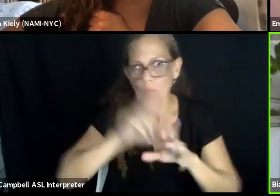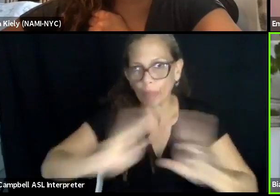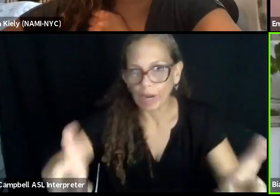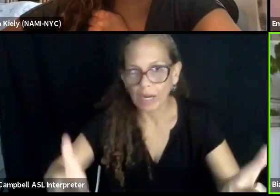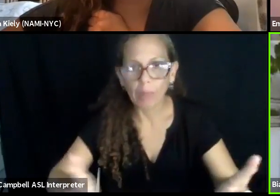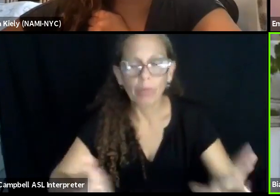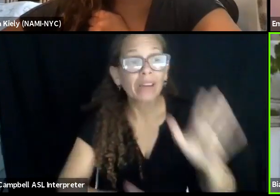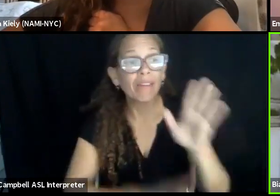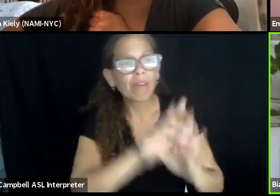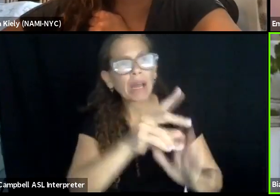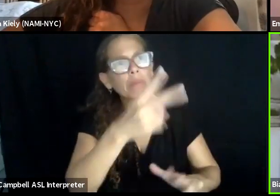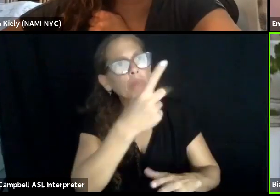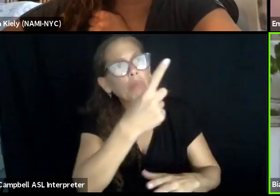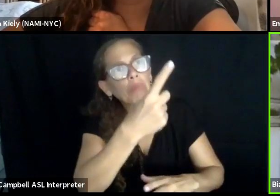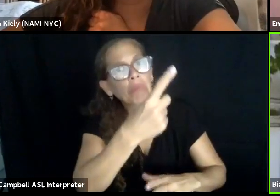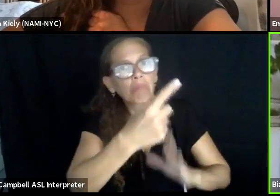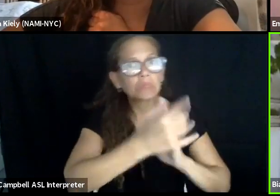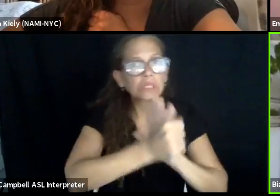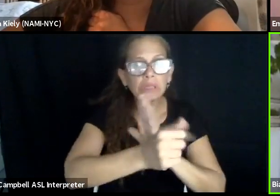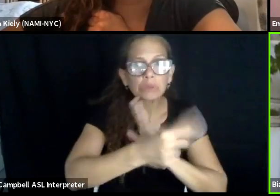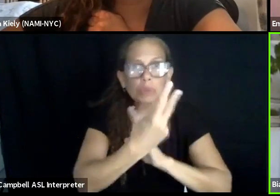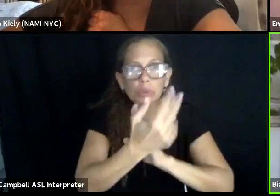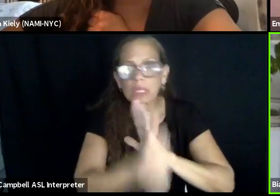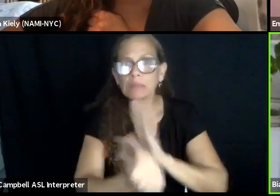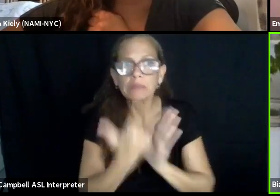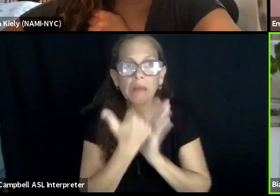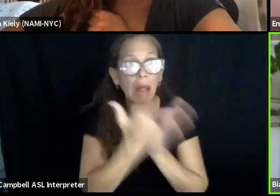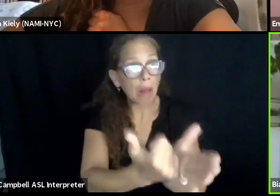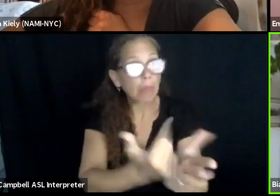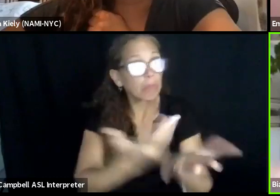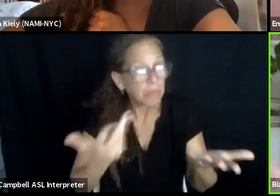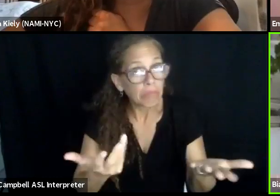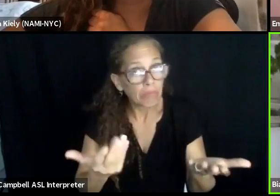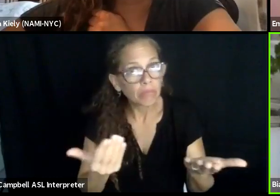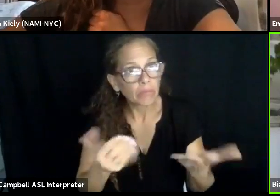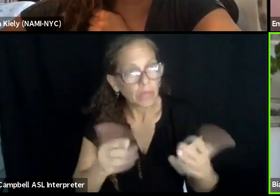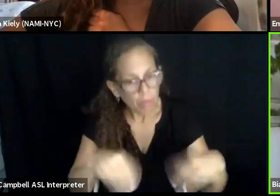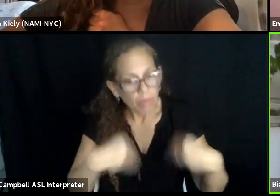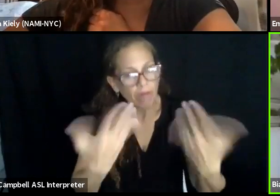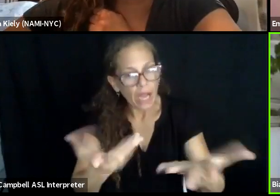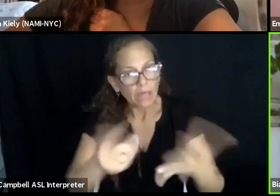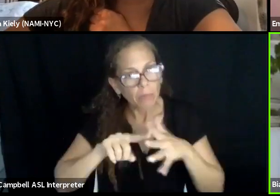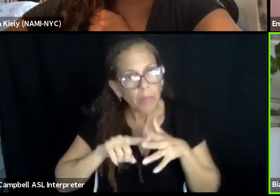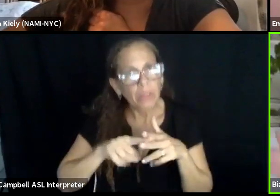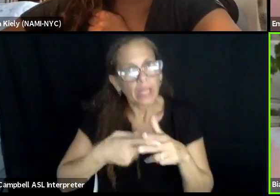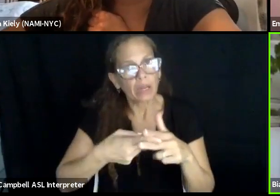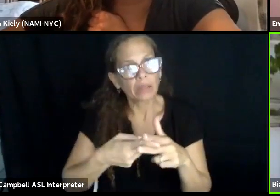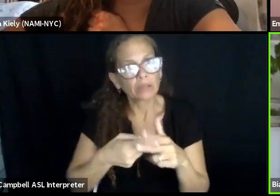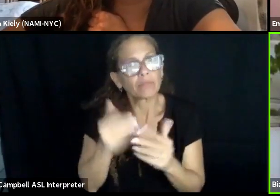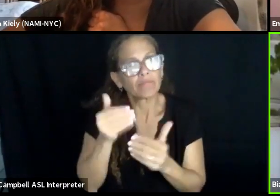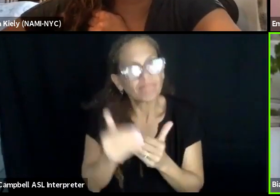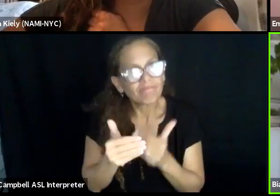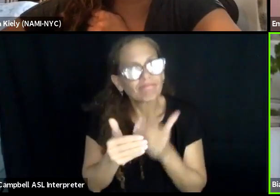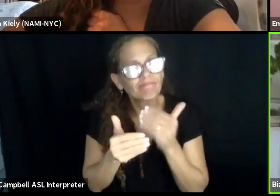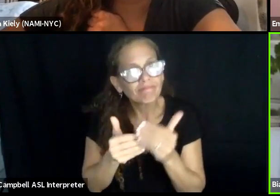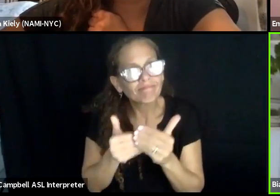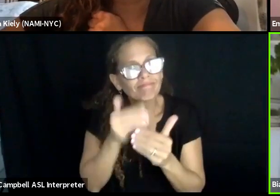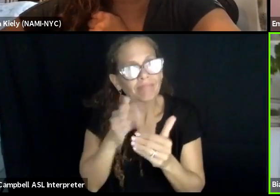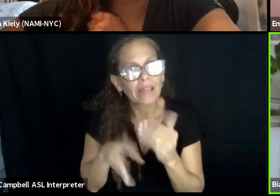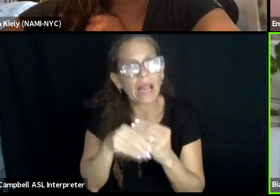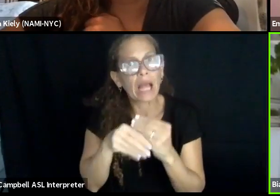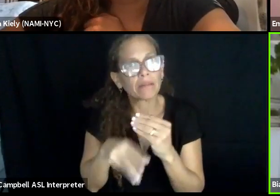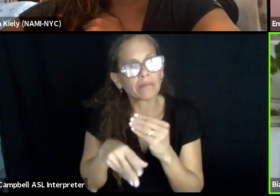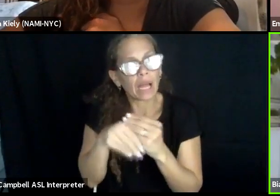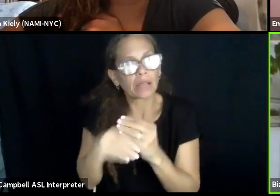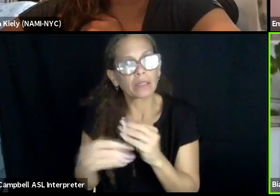skills helpful, then that might be an impetus or provide a beginning to starting out using more and more skills.